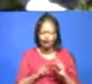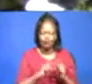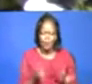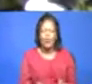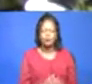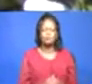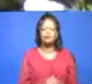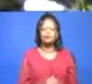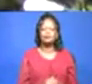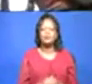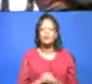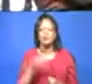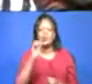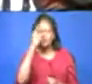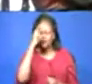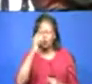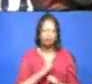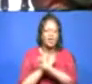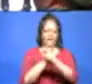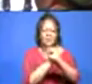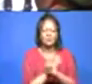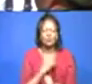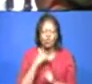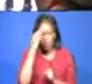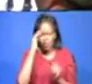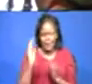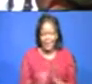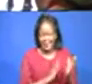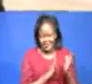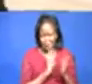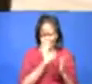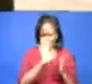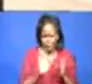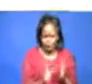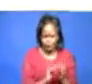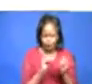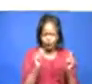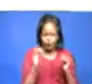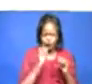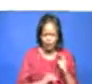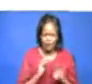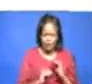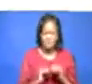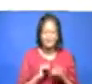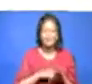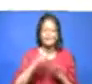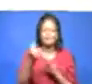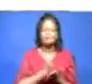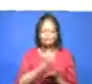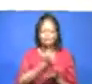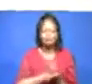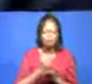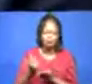ulinzi. Kamati hiyo ilitaka kujua mkakati wa Ndwale wa kukabiliana na ufisadi kwenye zoezi la usajili katika vikosi vya